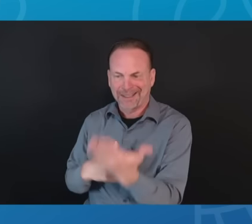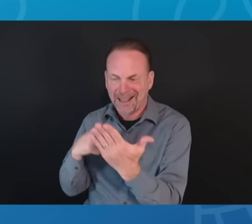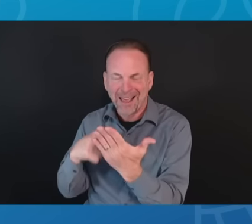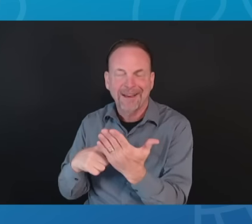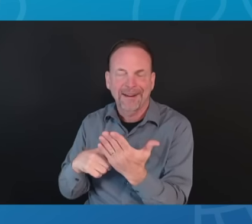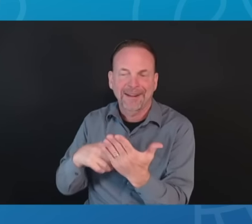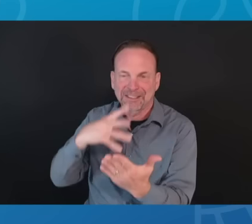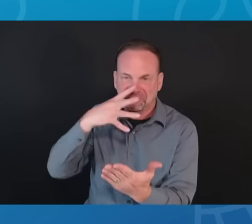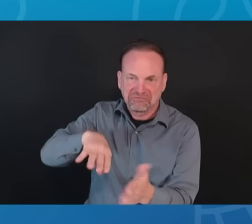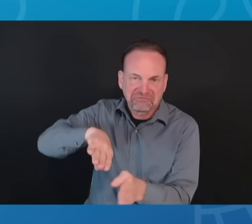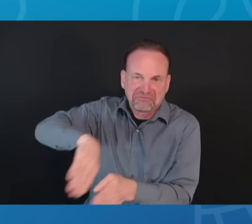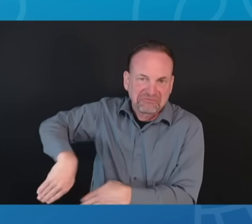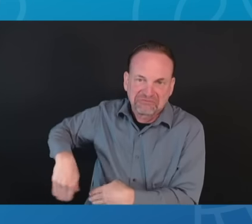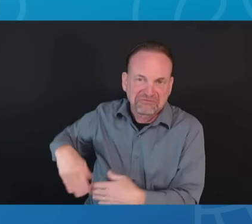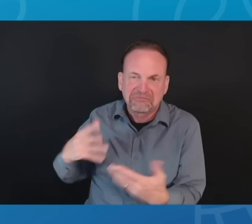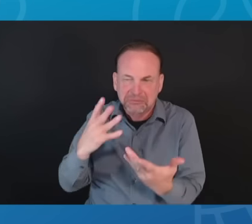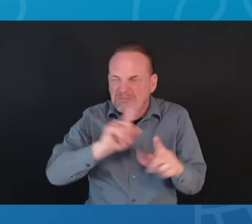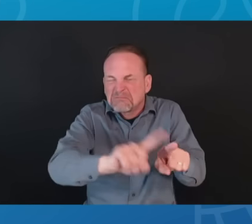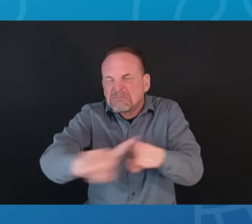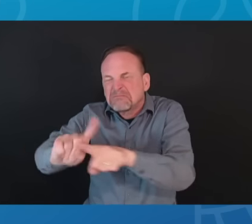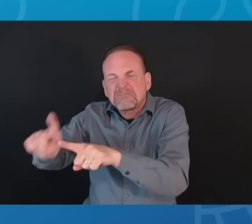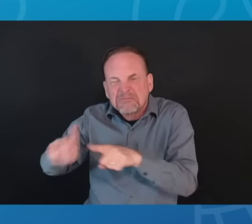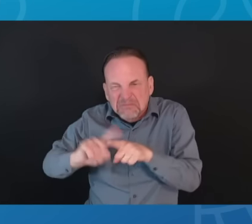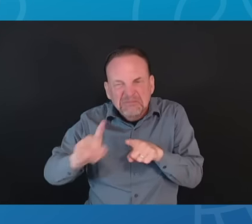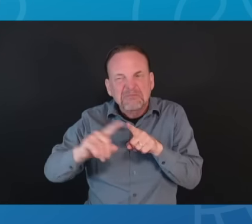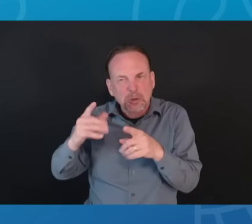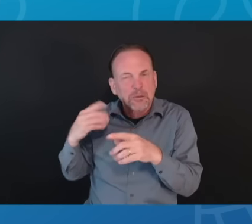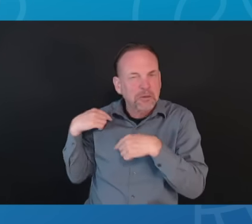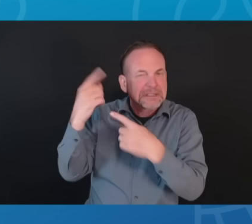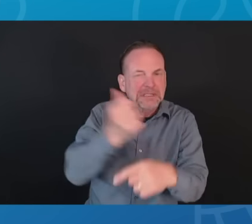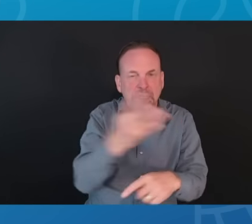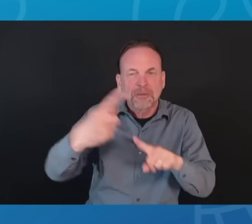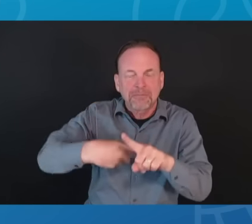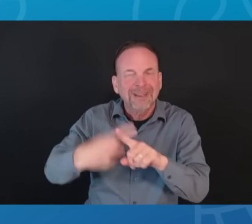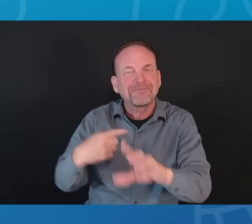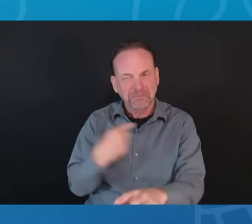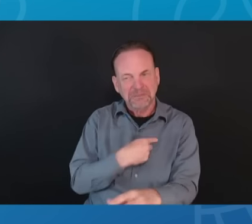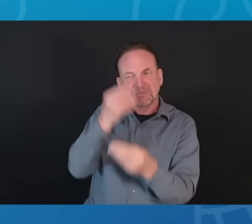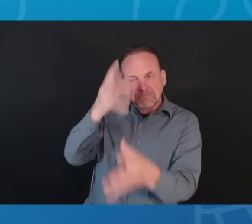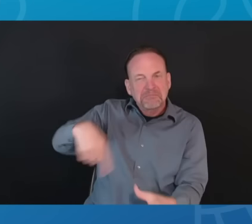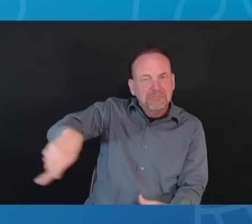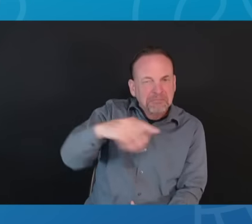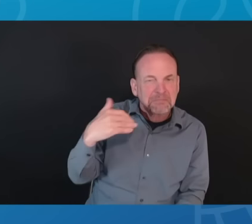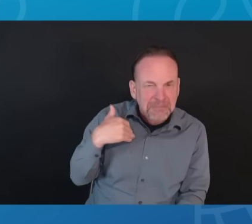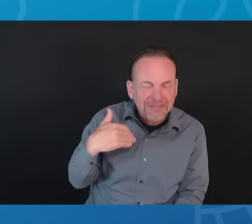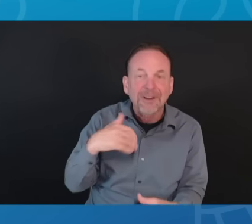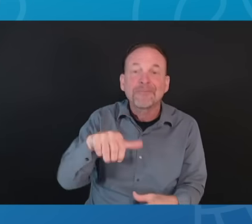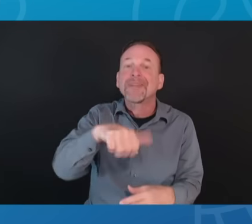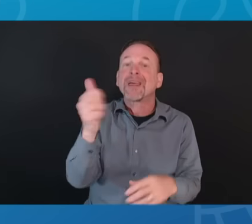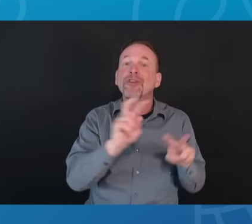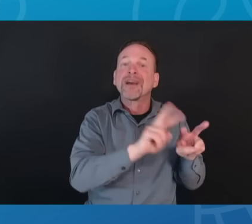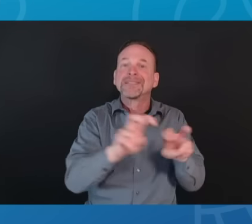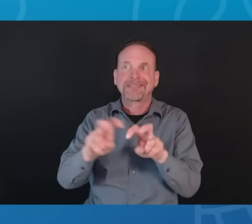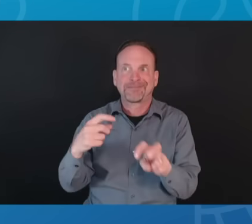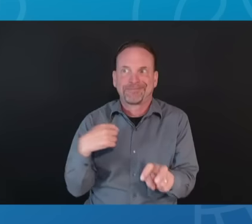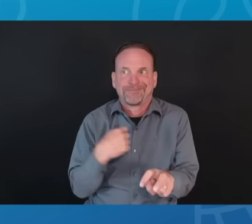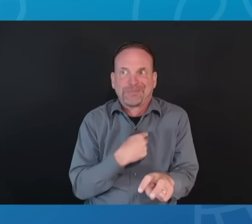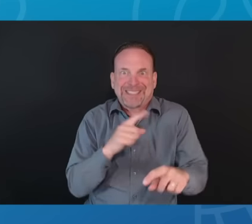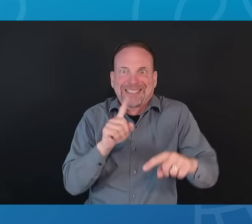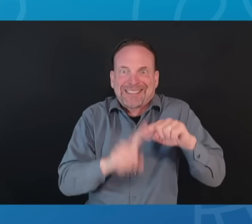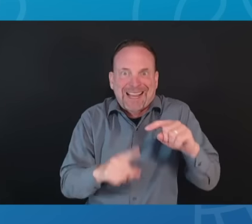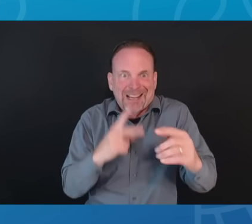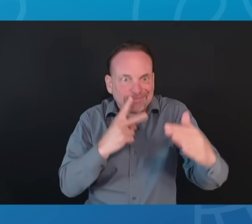and I've made that clear before. With respect to the other ones, I can't give you a timetable other than to say that we want to finish the work as soon as possible. Are you at all able to say at least how